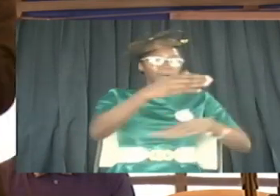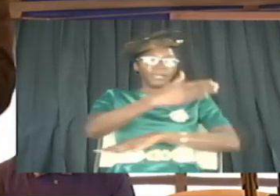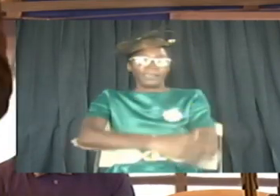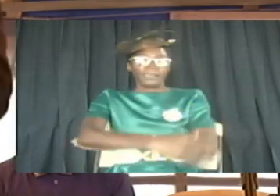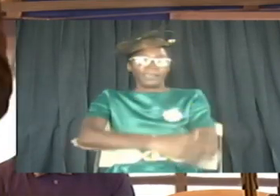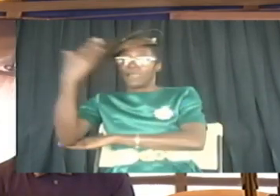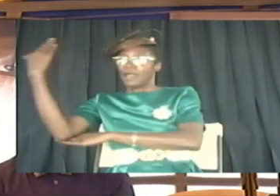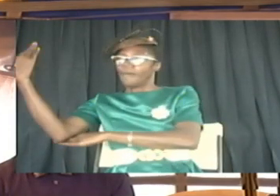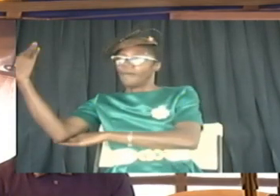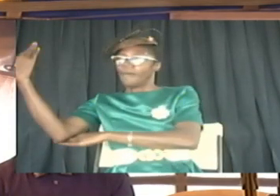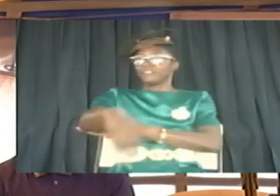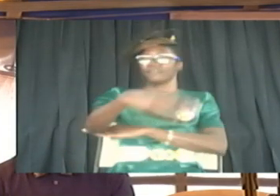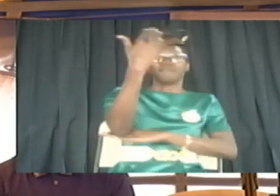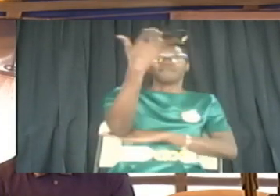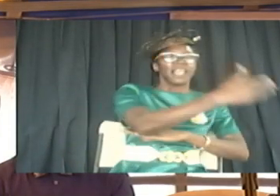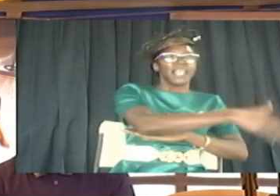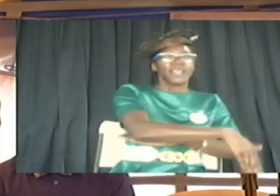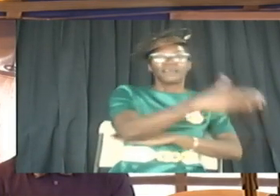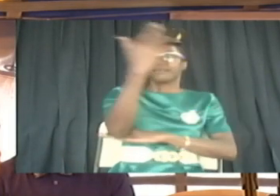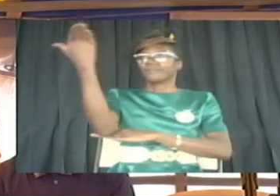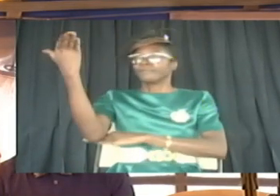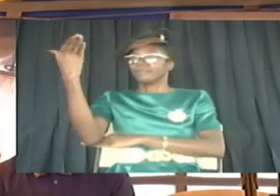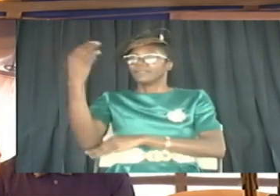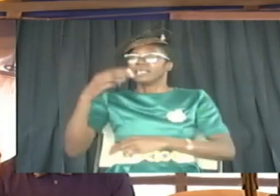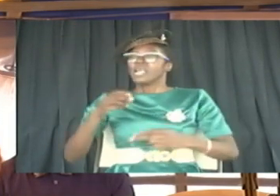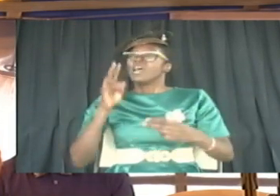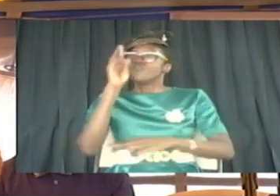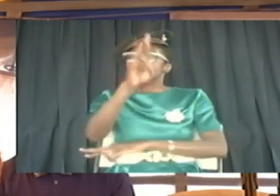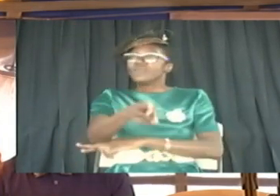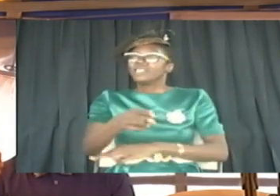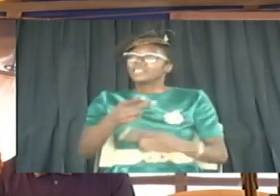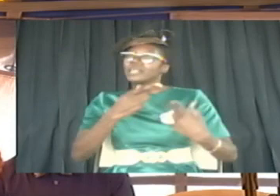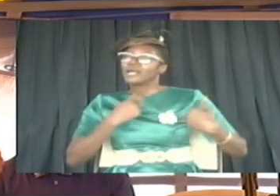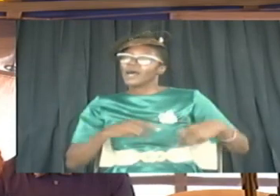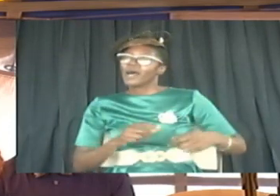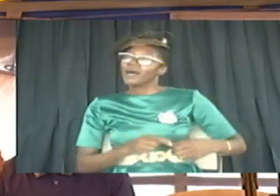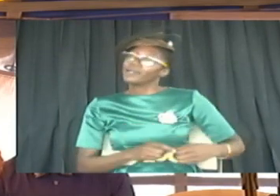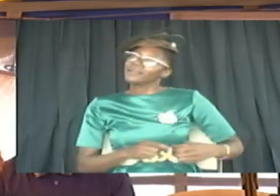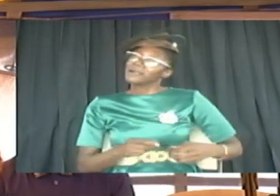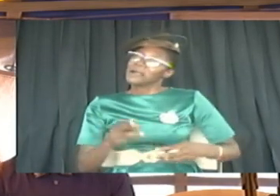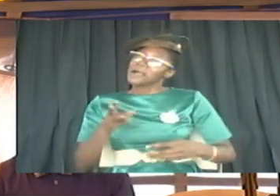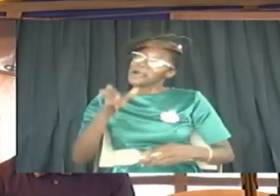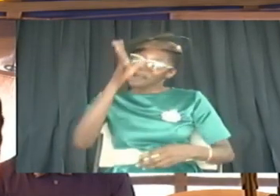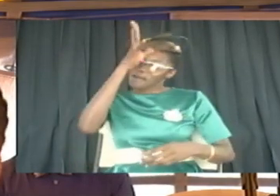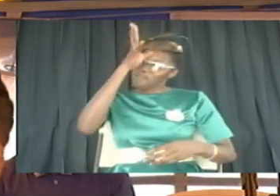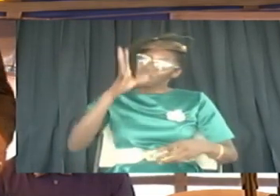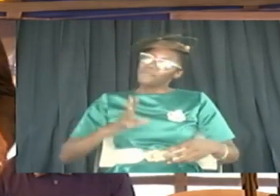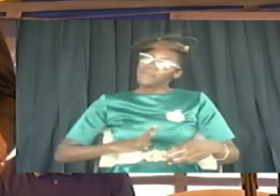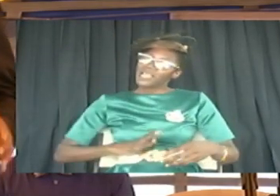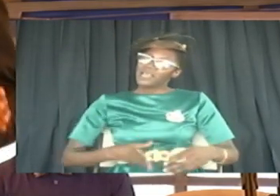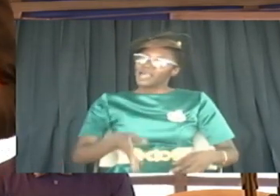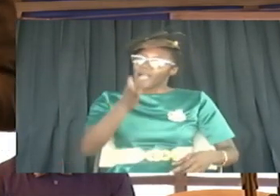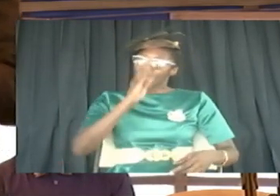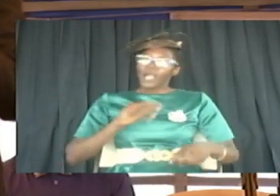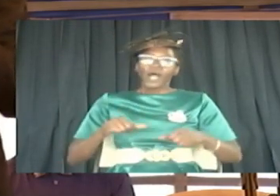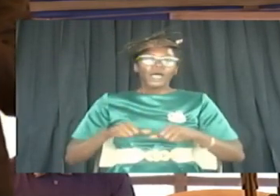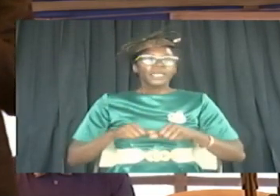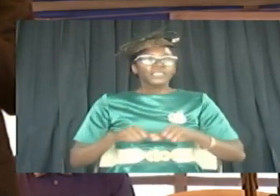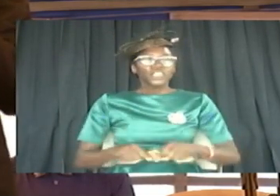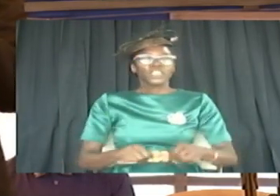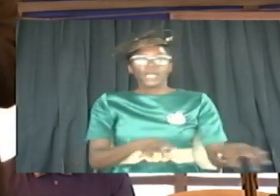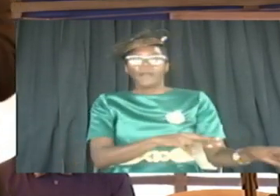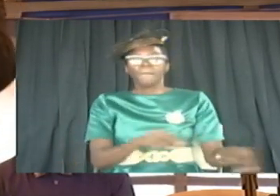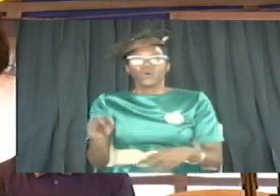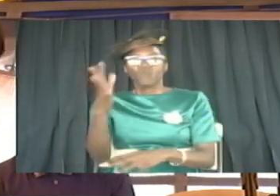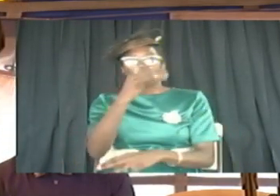hearts of men. And God is still moving by his Spirit. Let